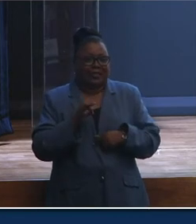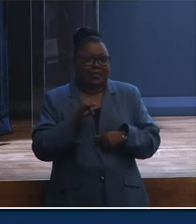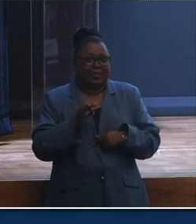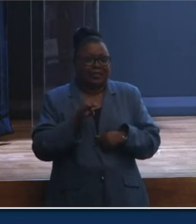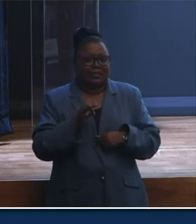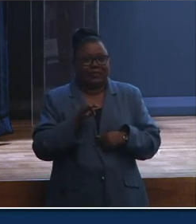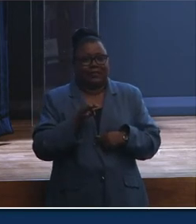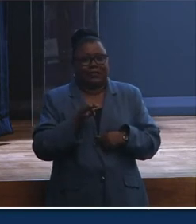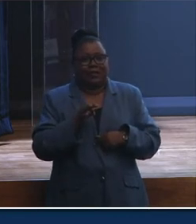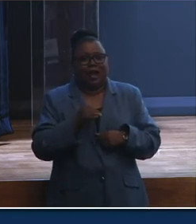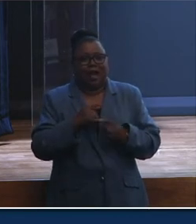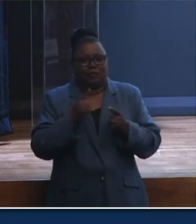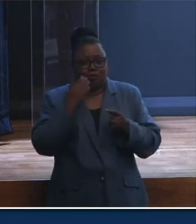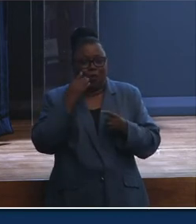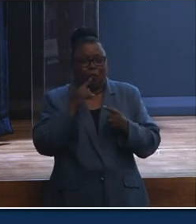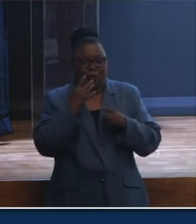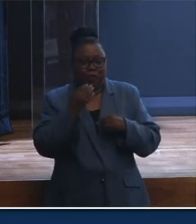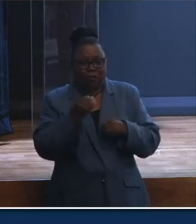know where I'm going to go.